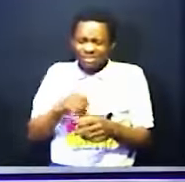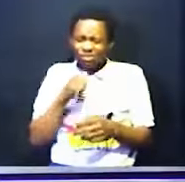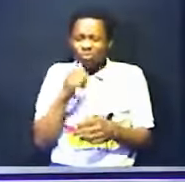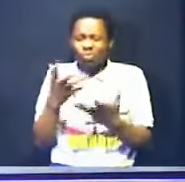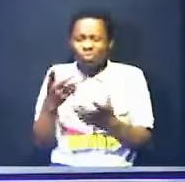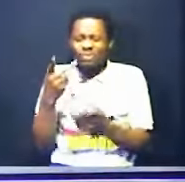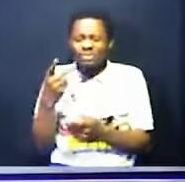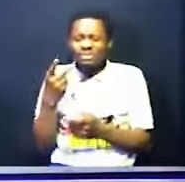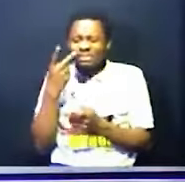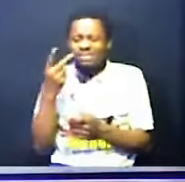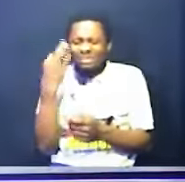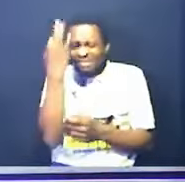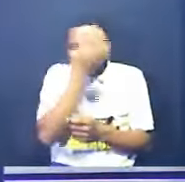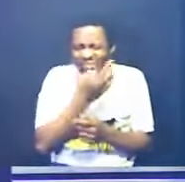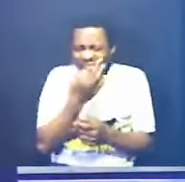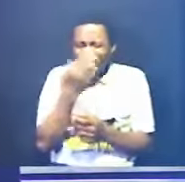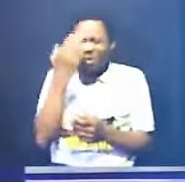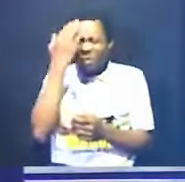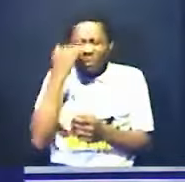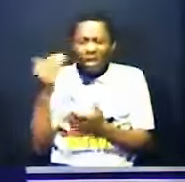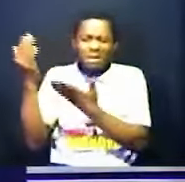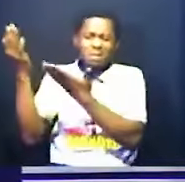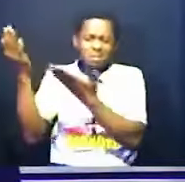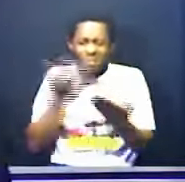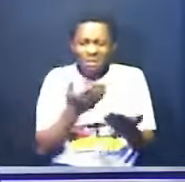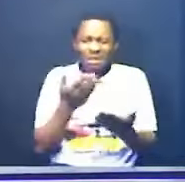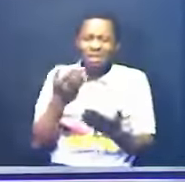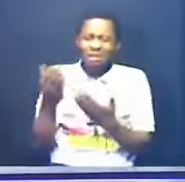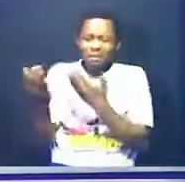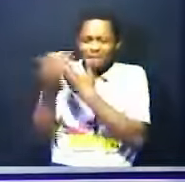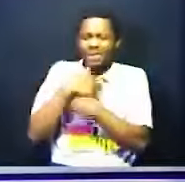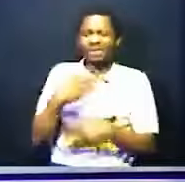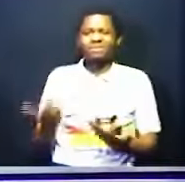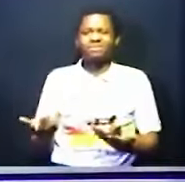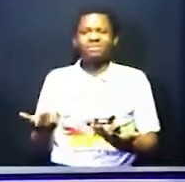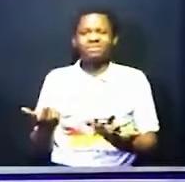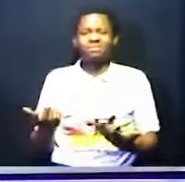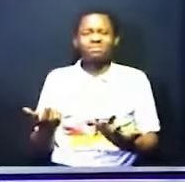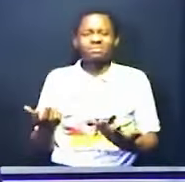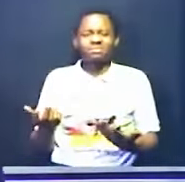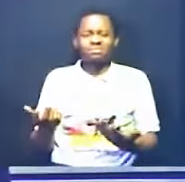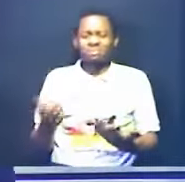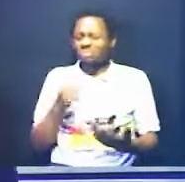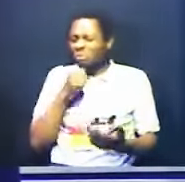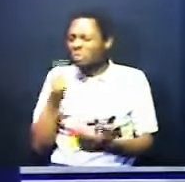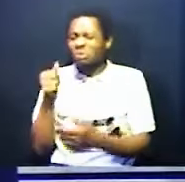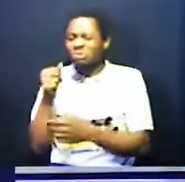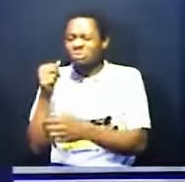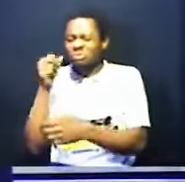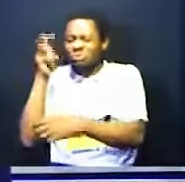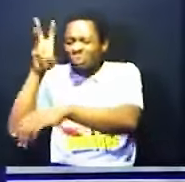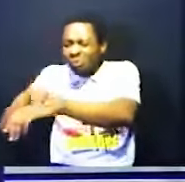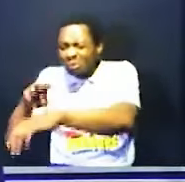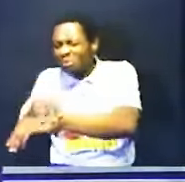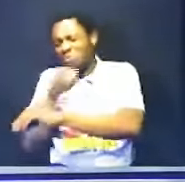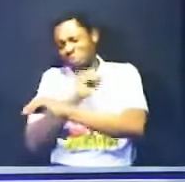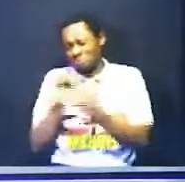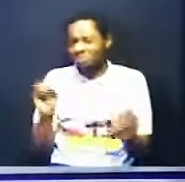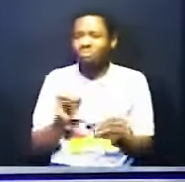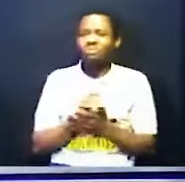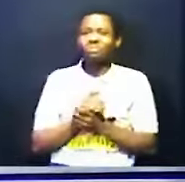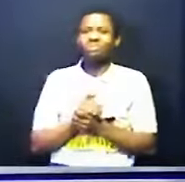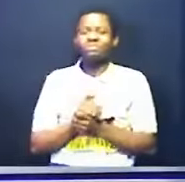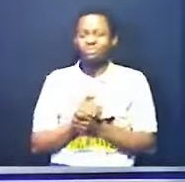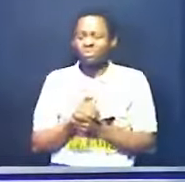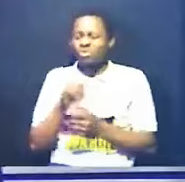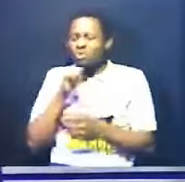Absalom? Eni ena adinti, ena nana, me yekofa Absalom. Not a word of warning. Wan tiano bakumpo. Not